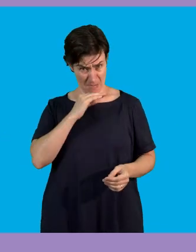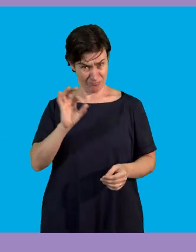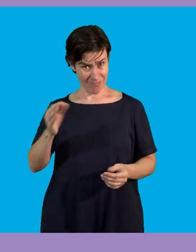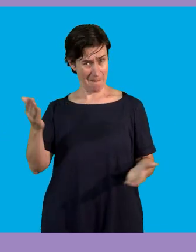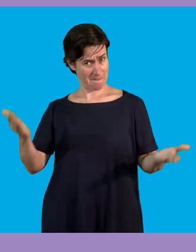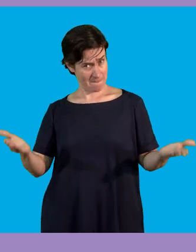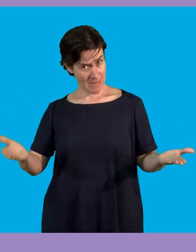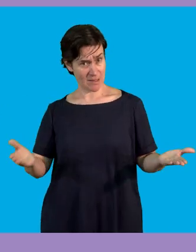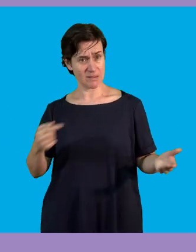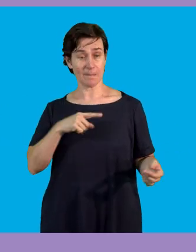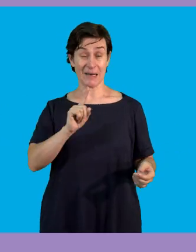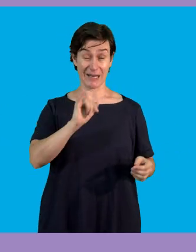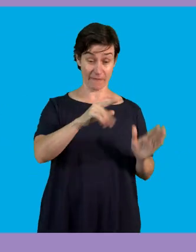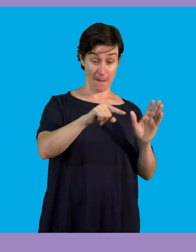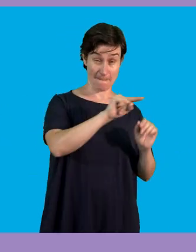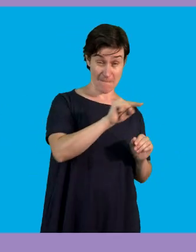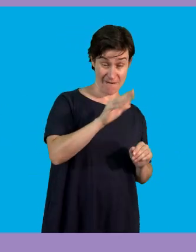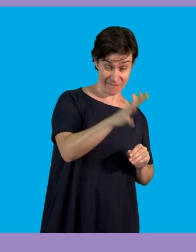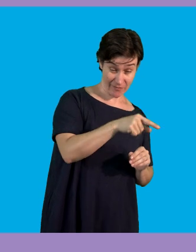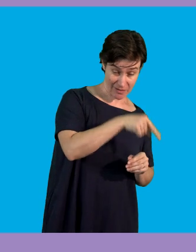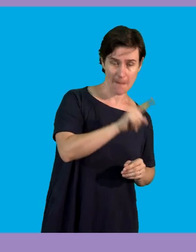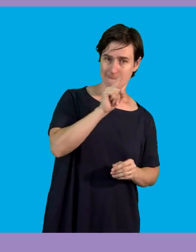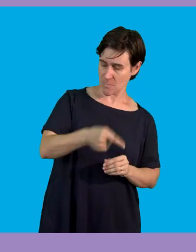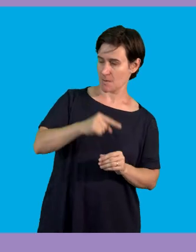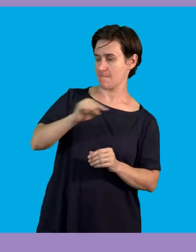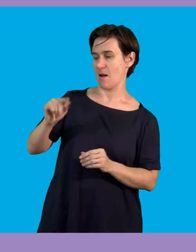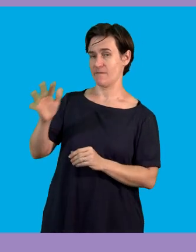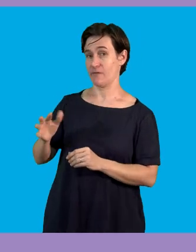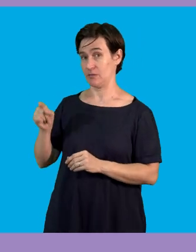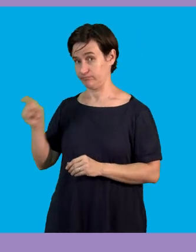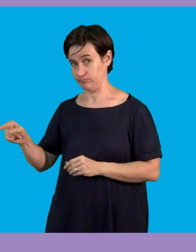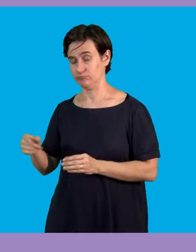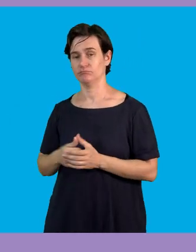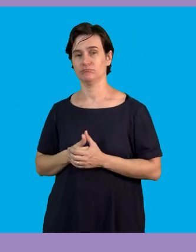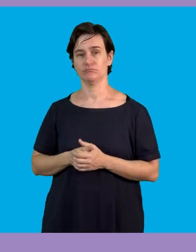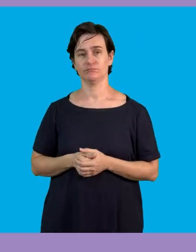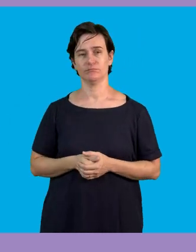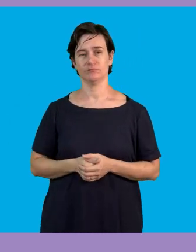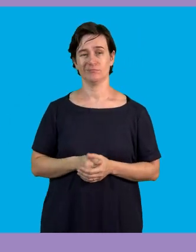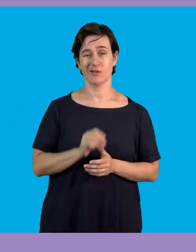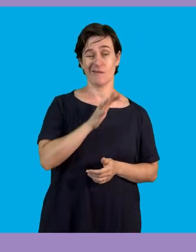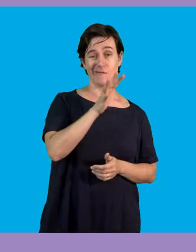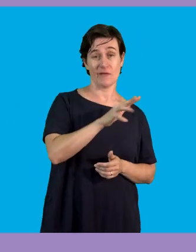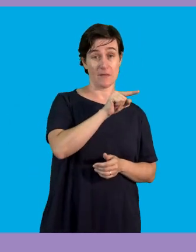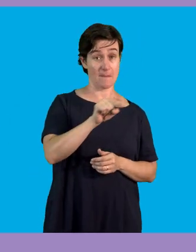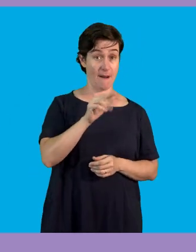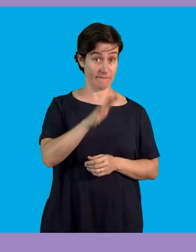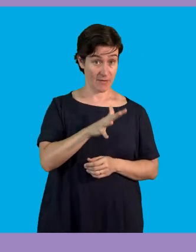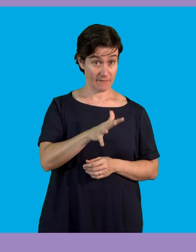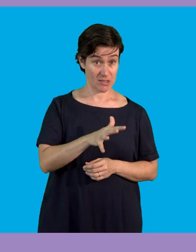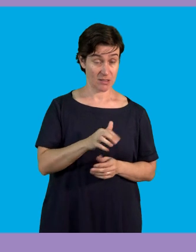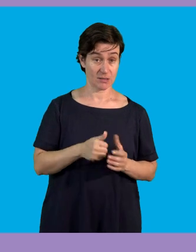of the equal sign must be the same with on the right of that equal sign. So 15 minus